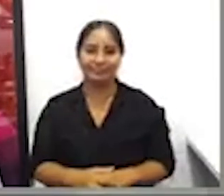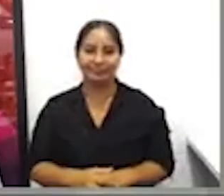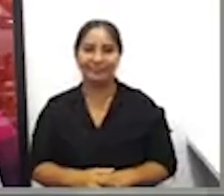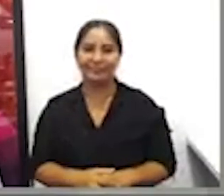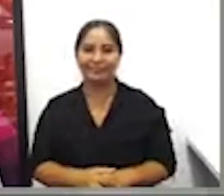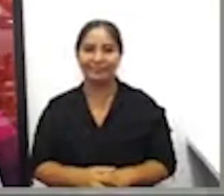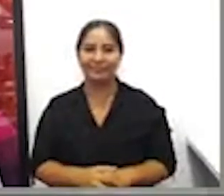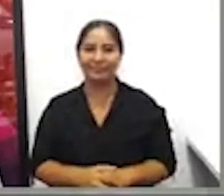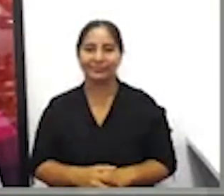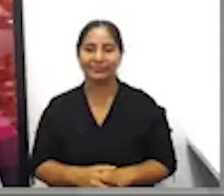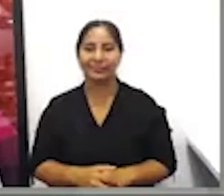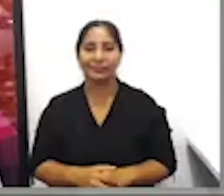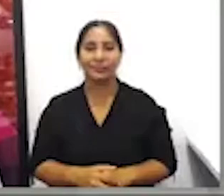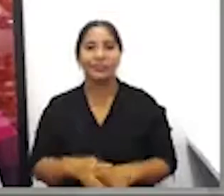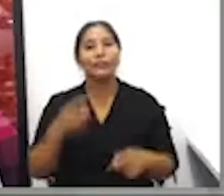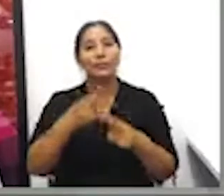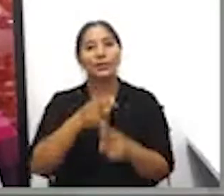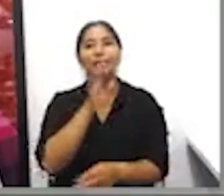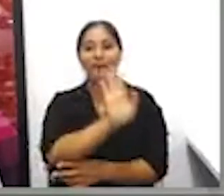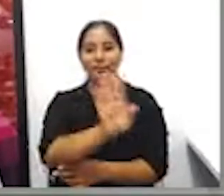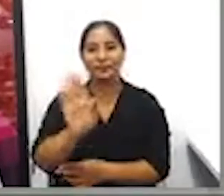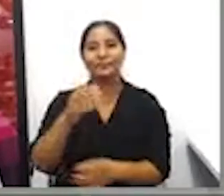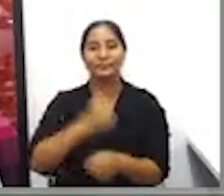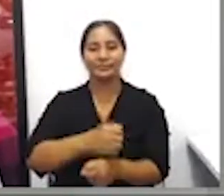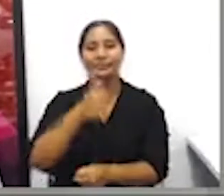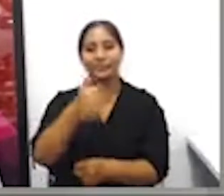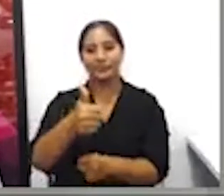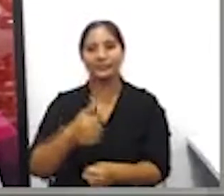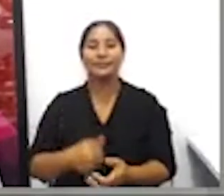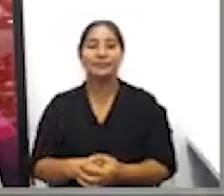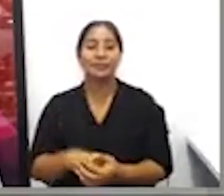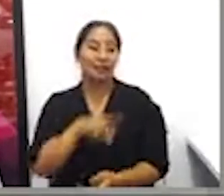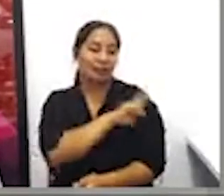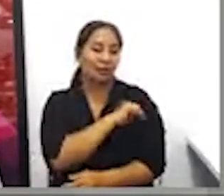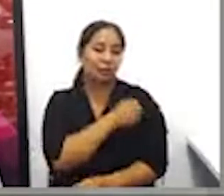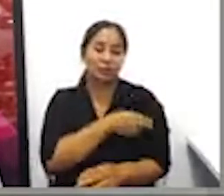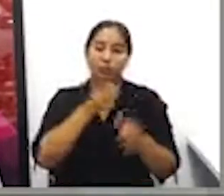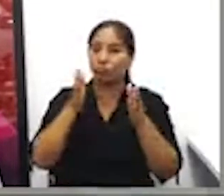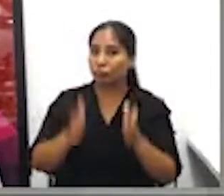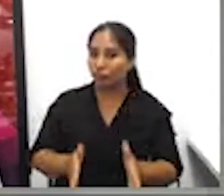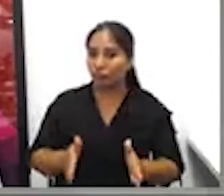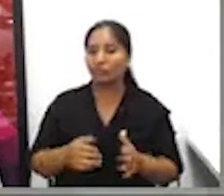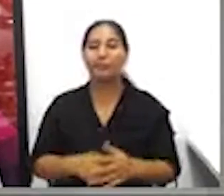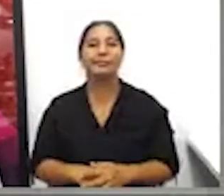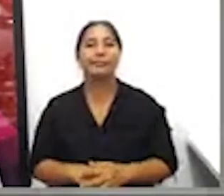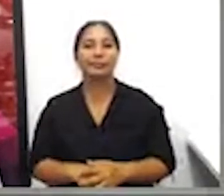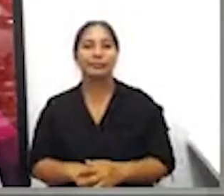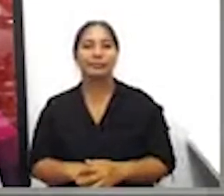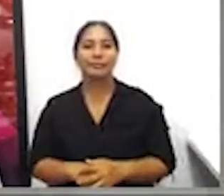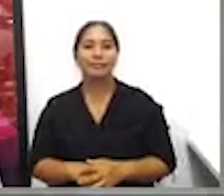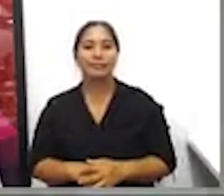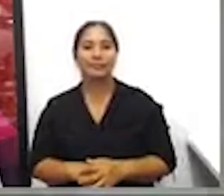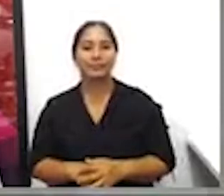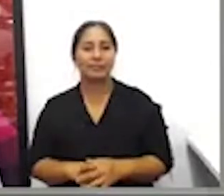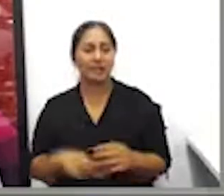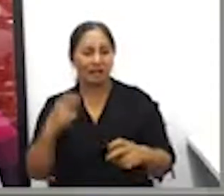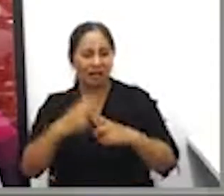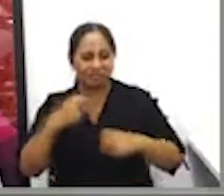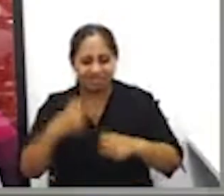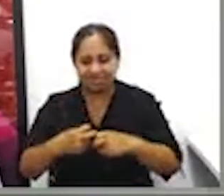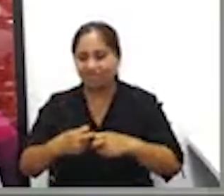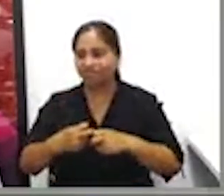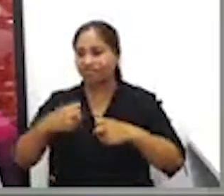whether it's to be a healthcare provider who helps us get through the horrible pandemic we